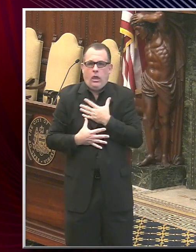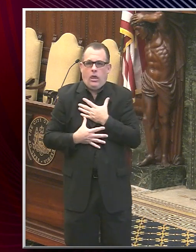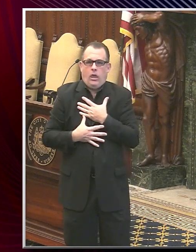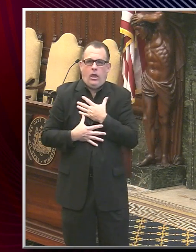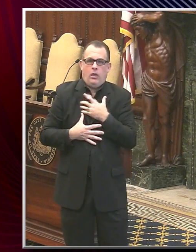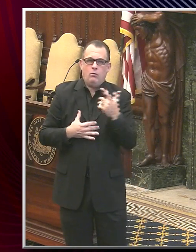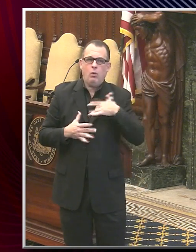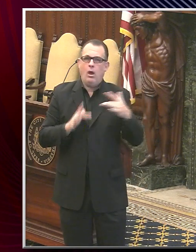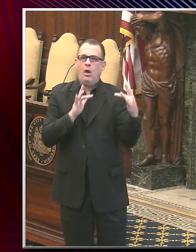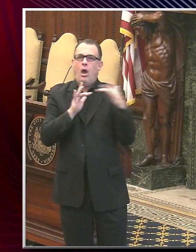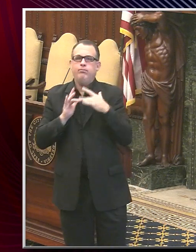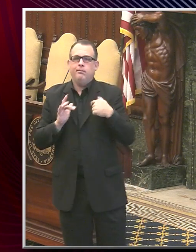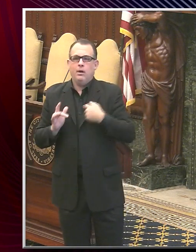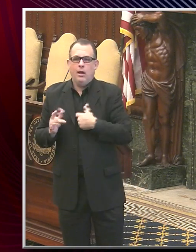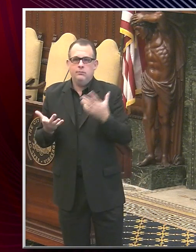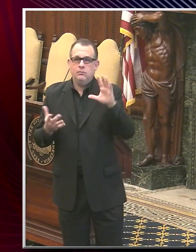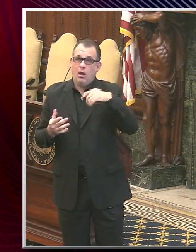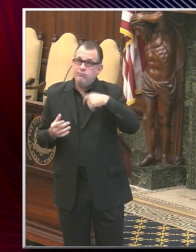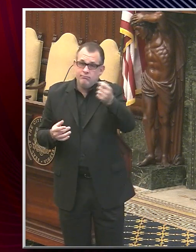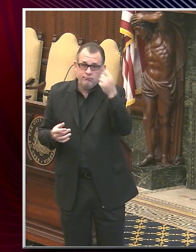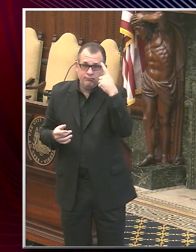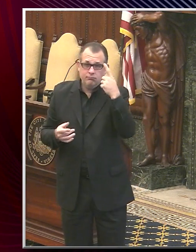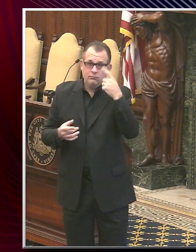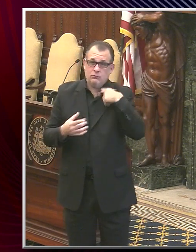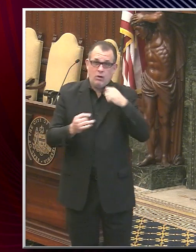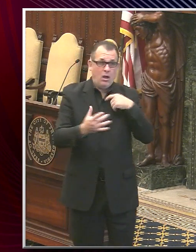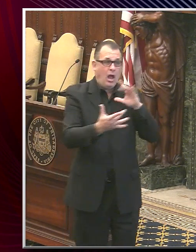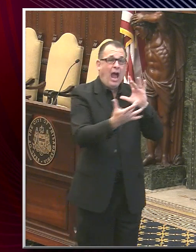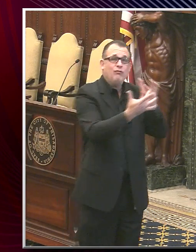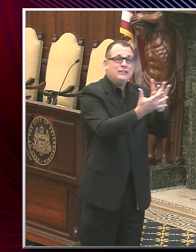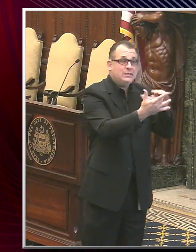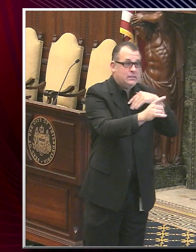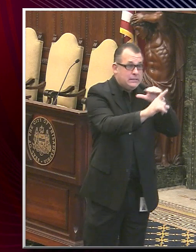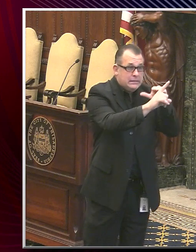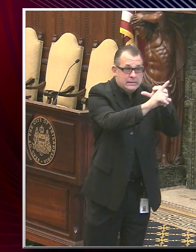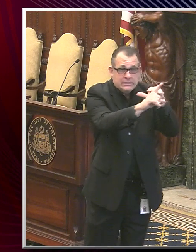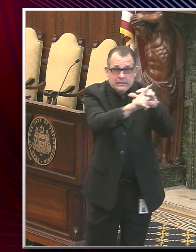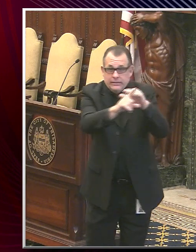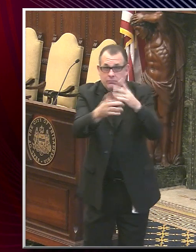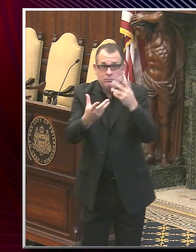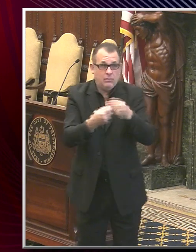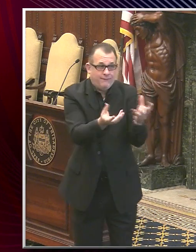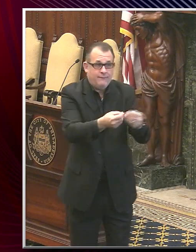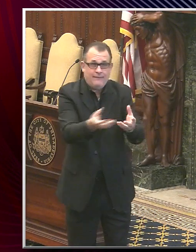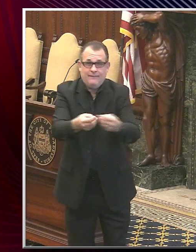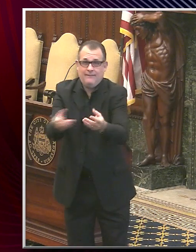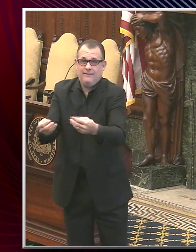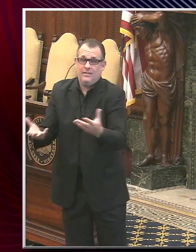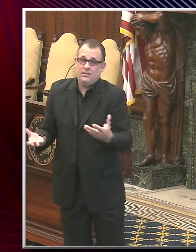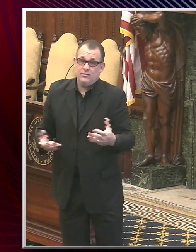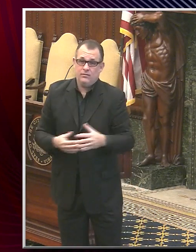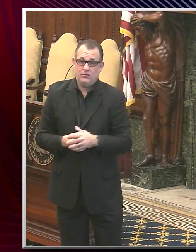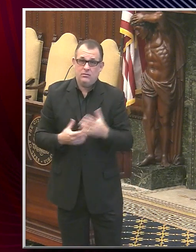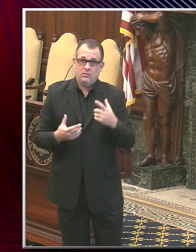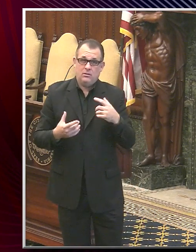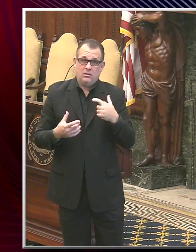us. So we're doing our best to do the outreach and to get the equipment and the wiring to everyone